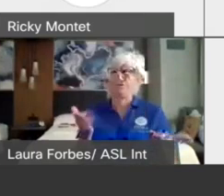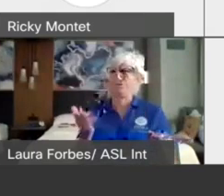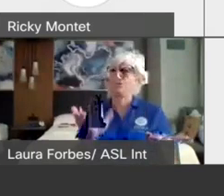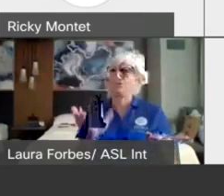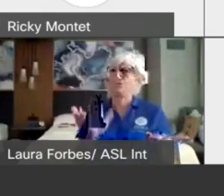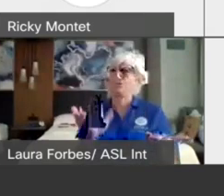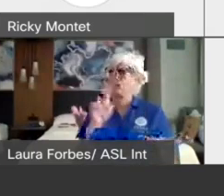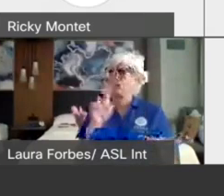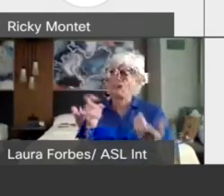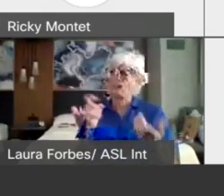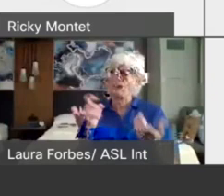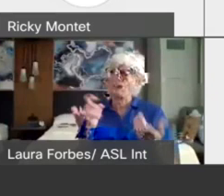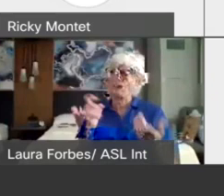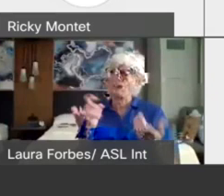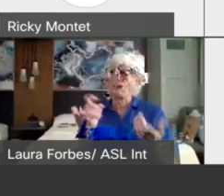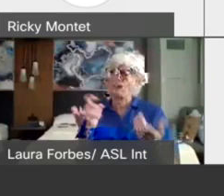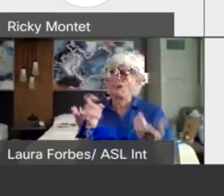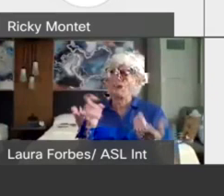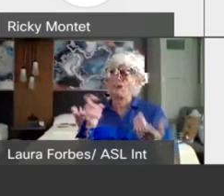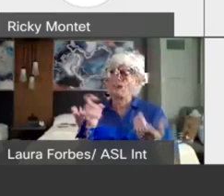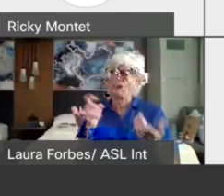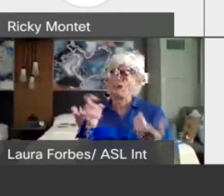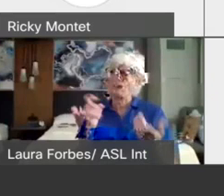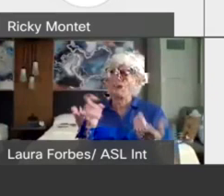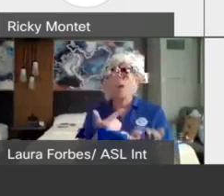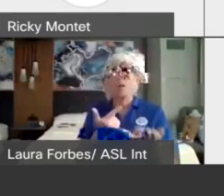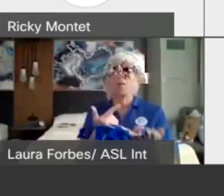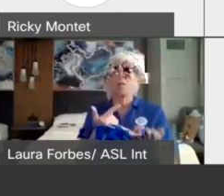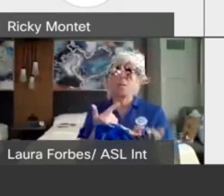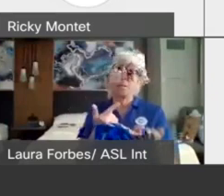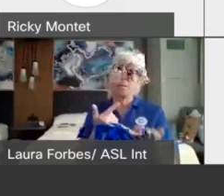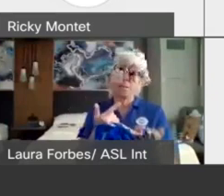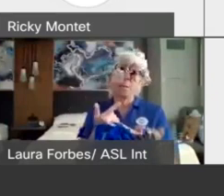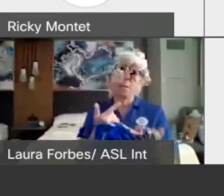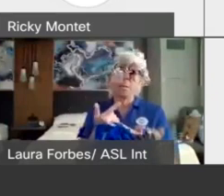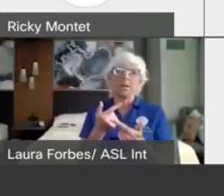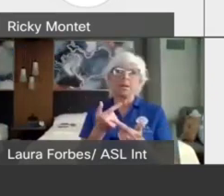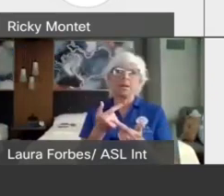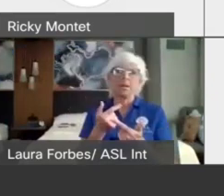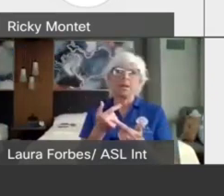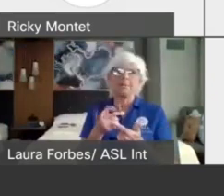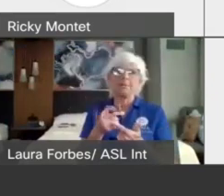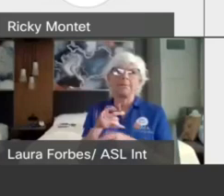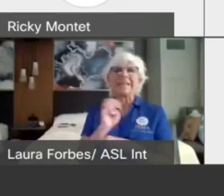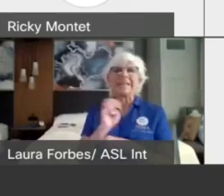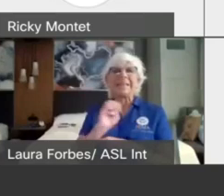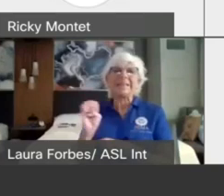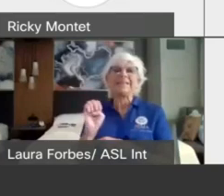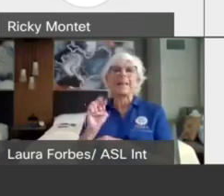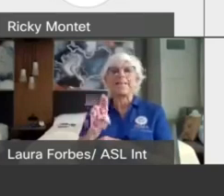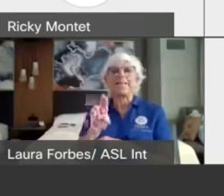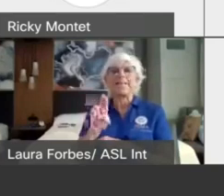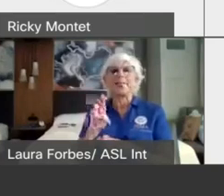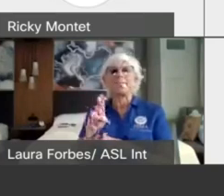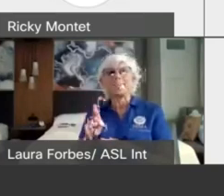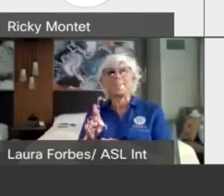hope that you all, our residents of EBR, found this session helpful, that you got